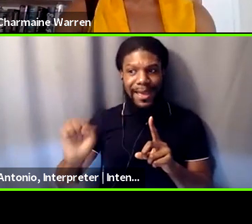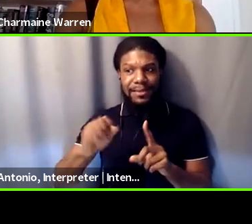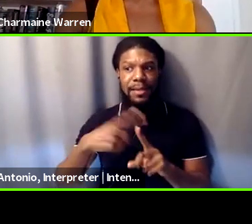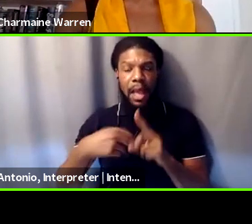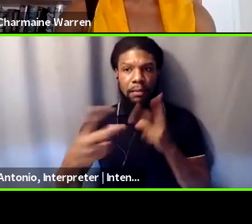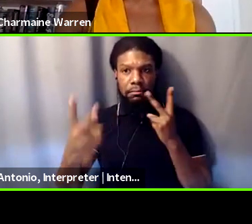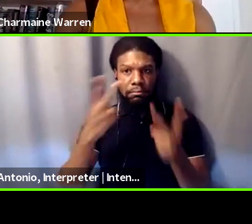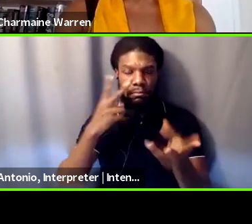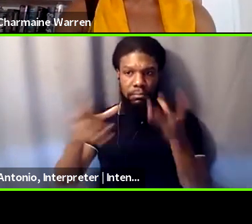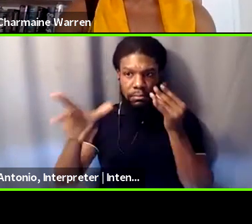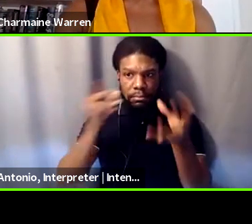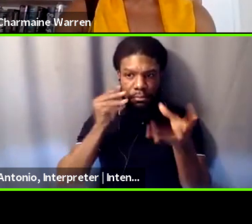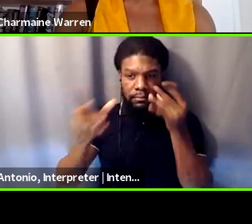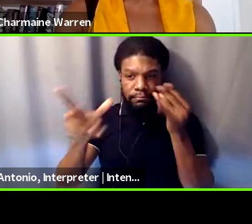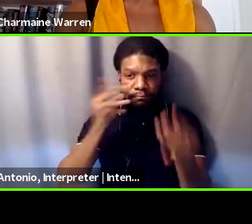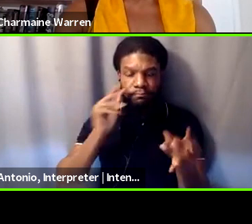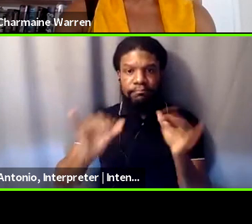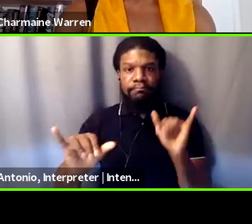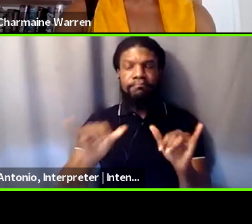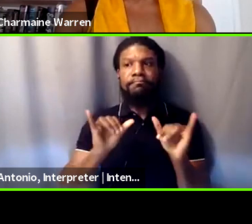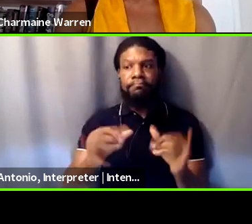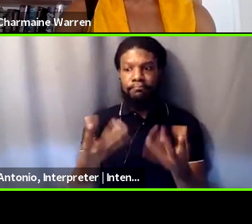I was